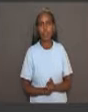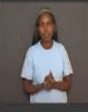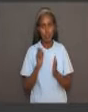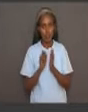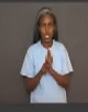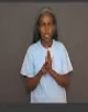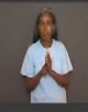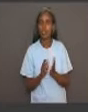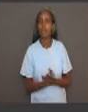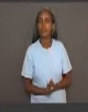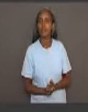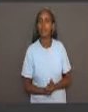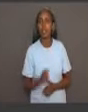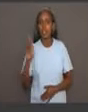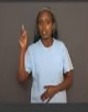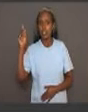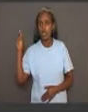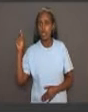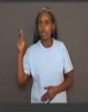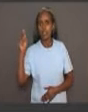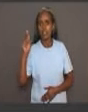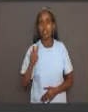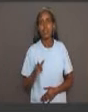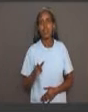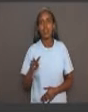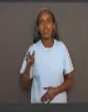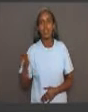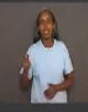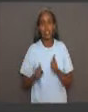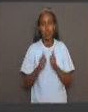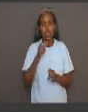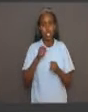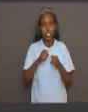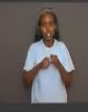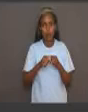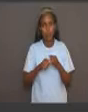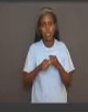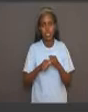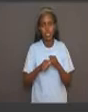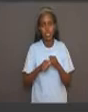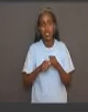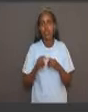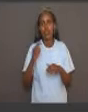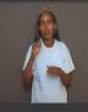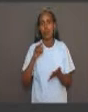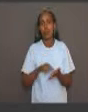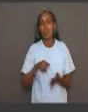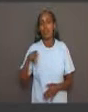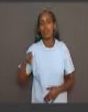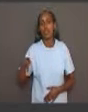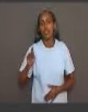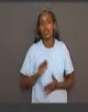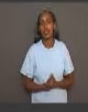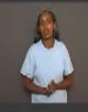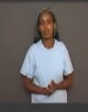For example, here is a vector which terminates at point P.